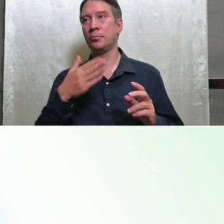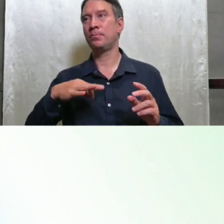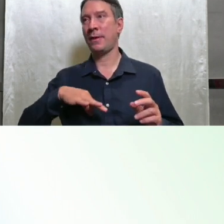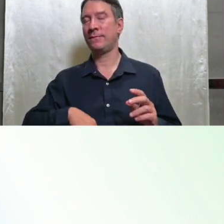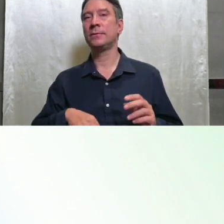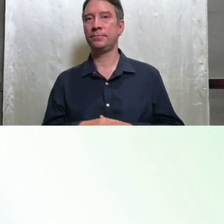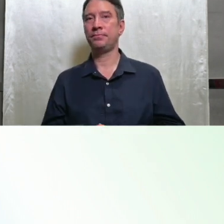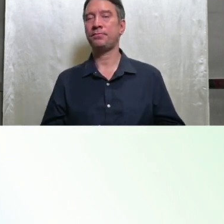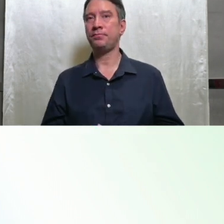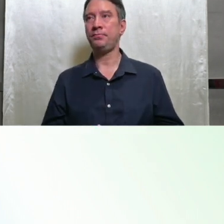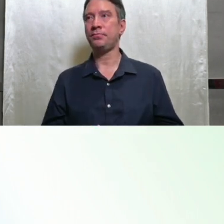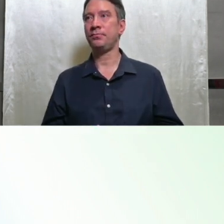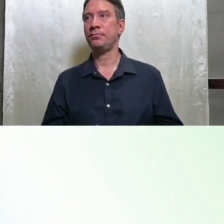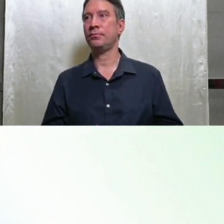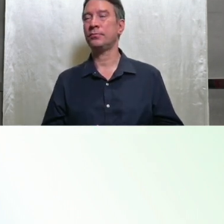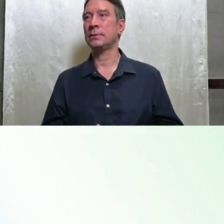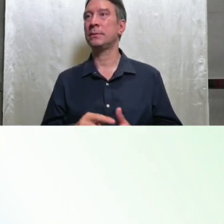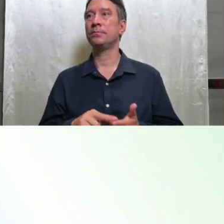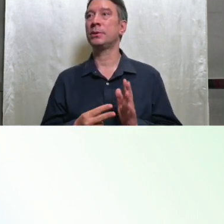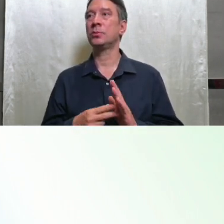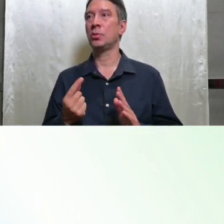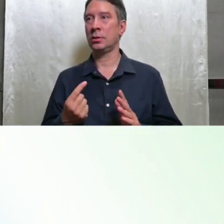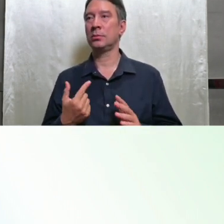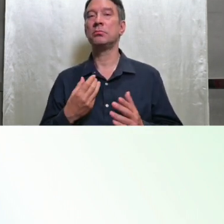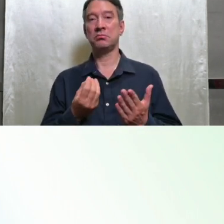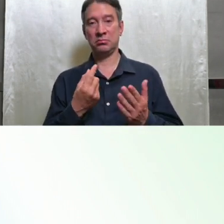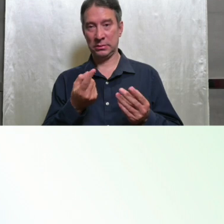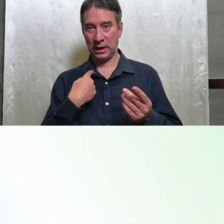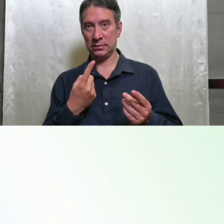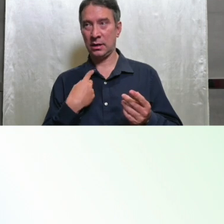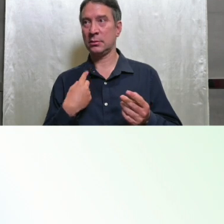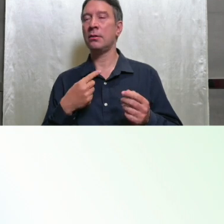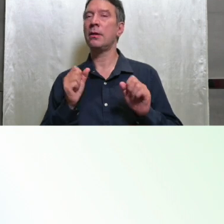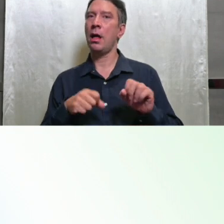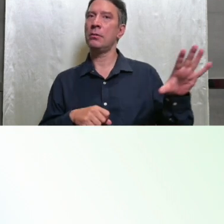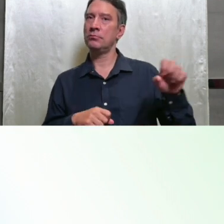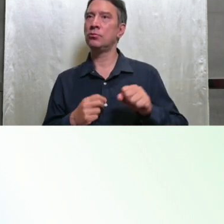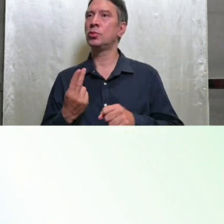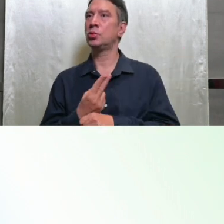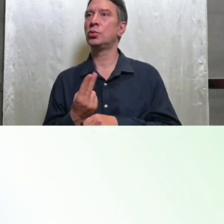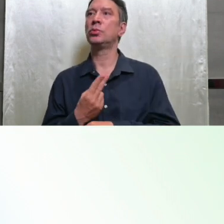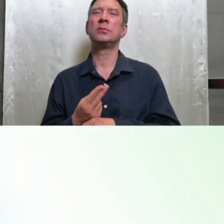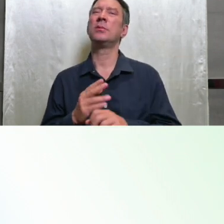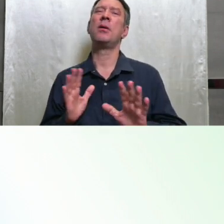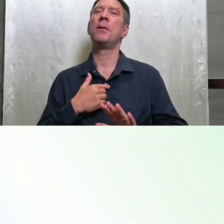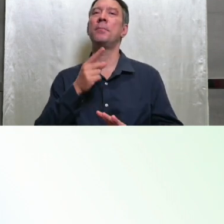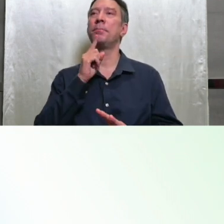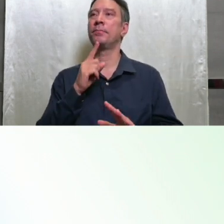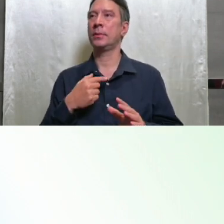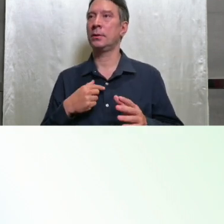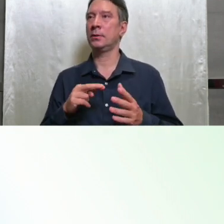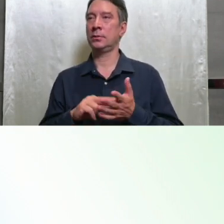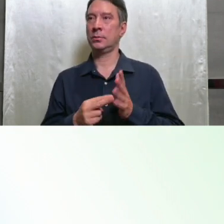telling you to take our products and use it and things like that. It's essentially curated together with our content